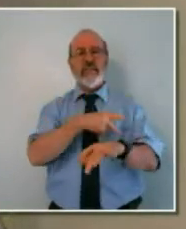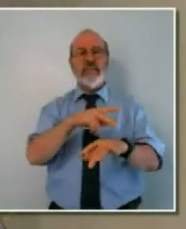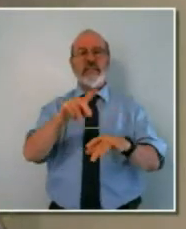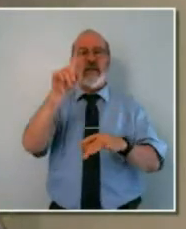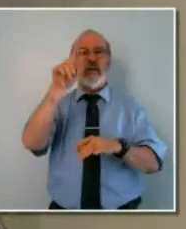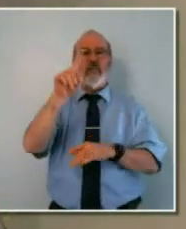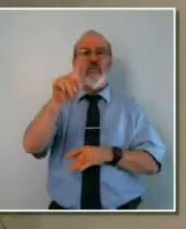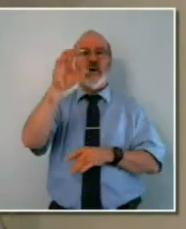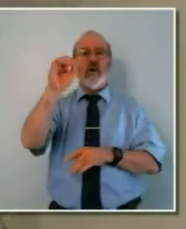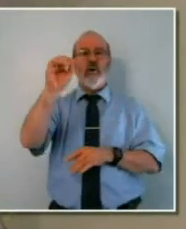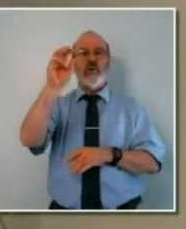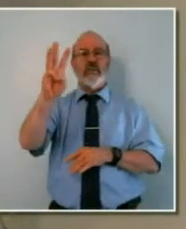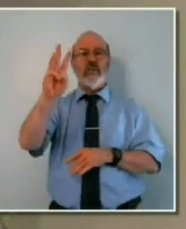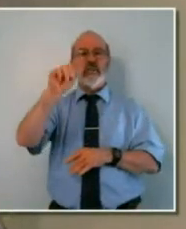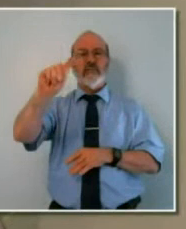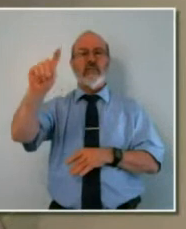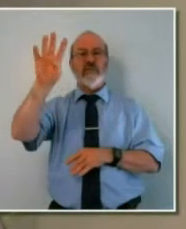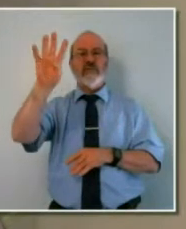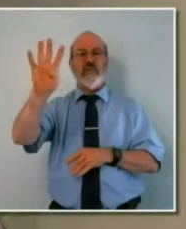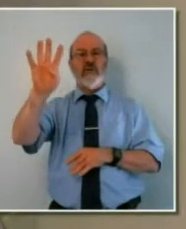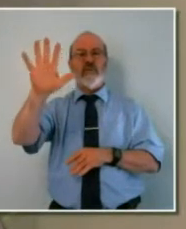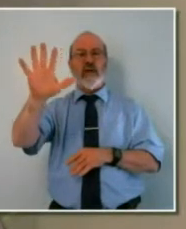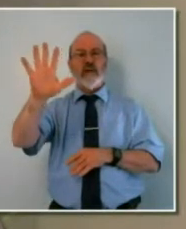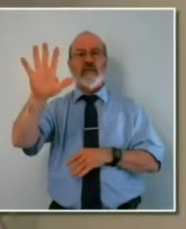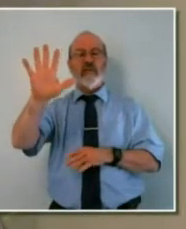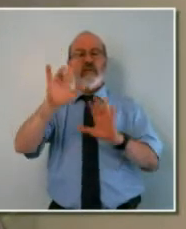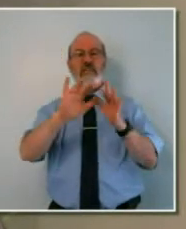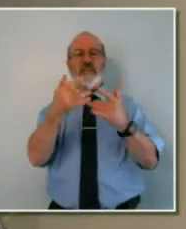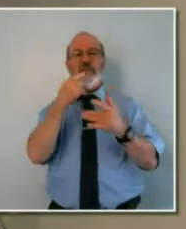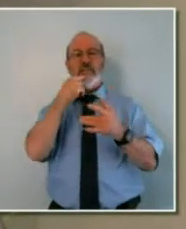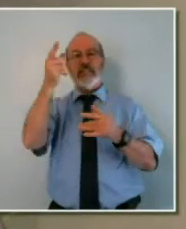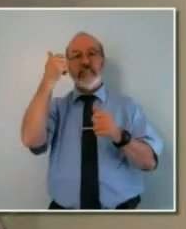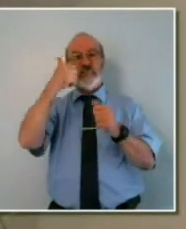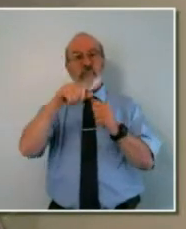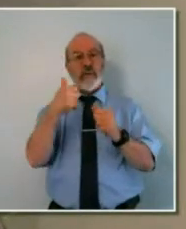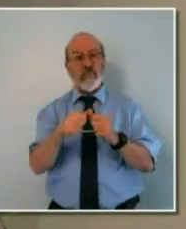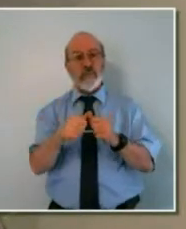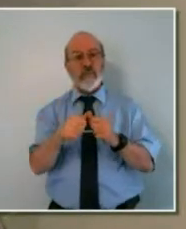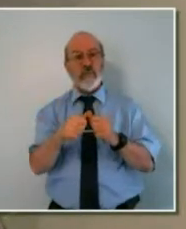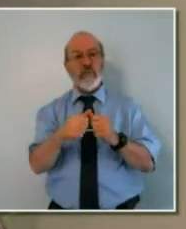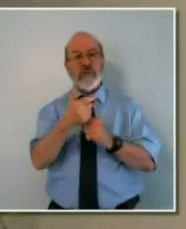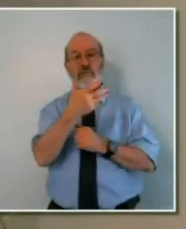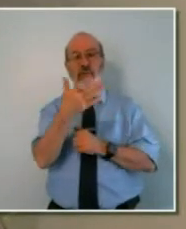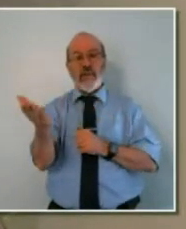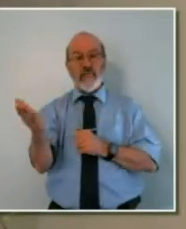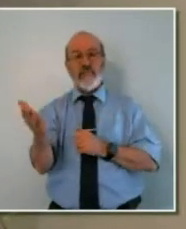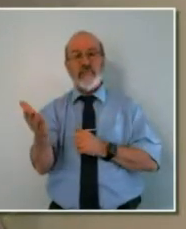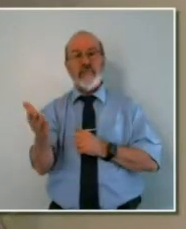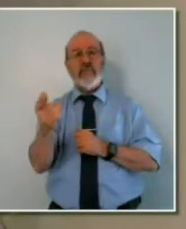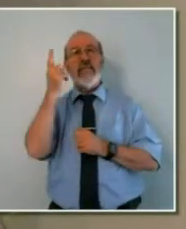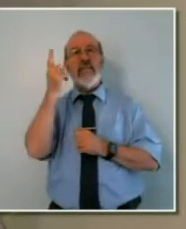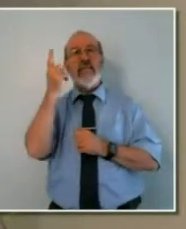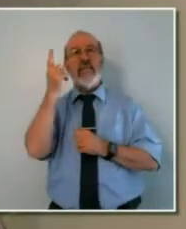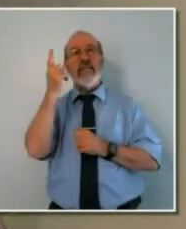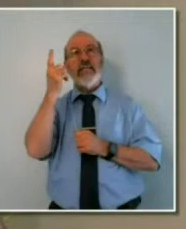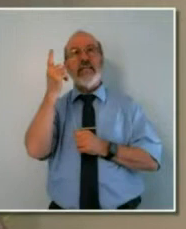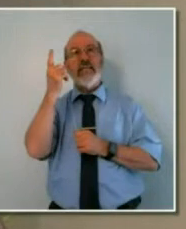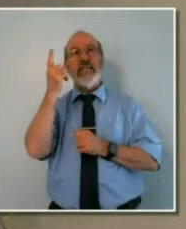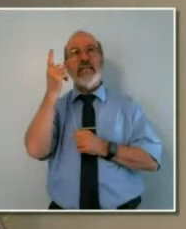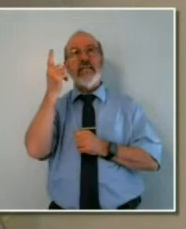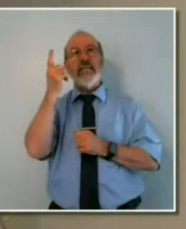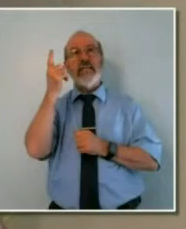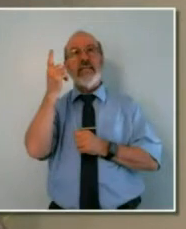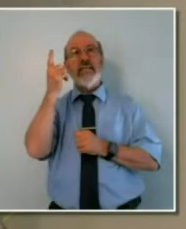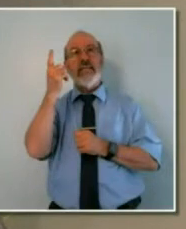and verse 45, the Bible says, he remembered for them his covenant. How does God remember his